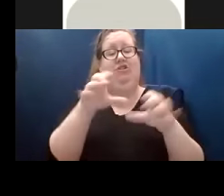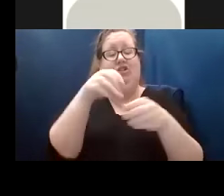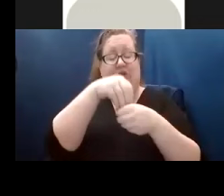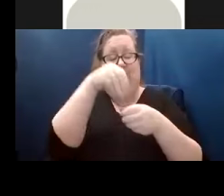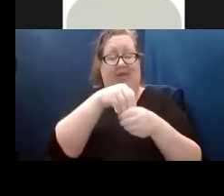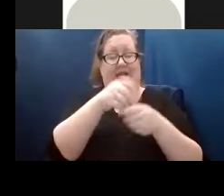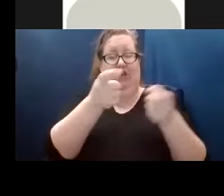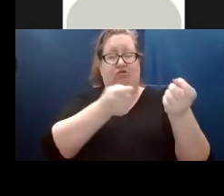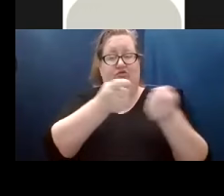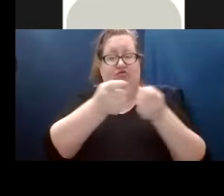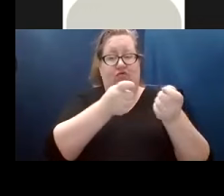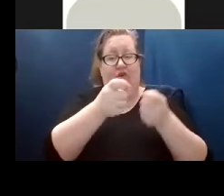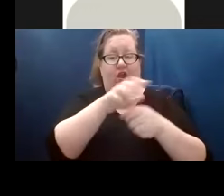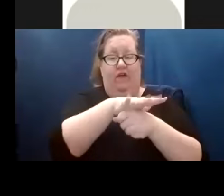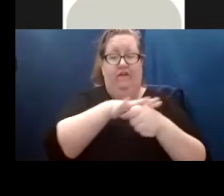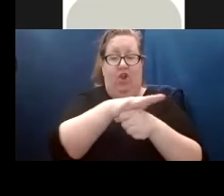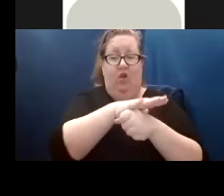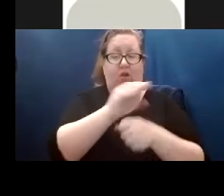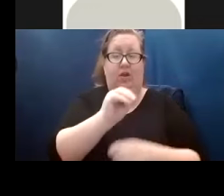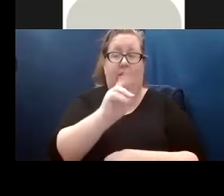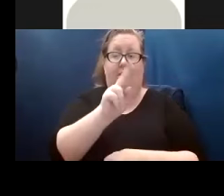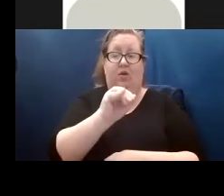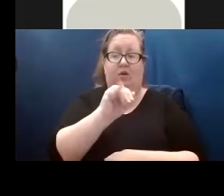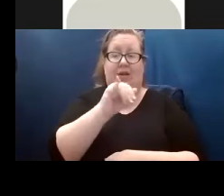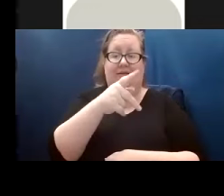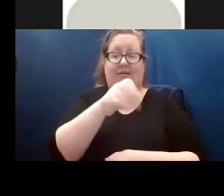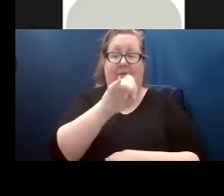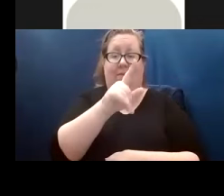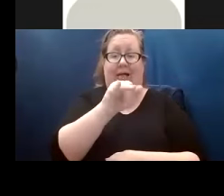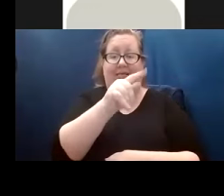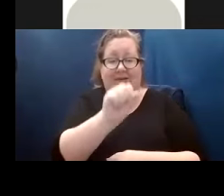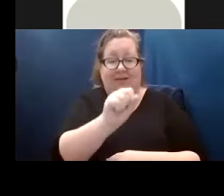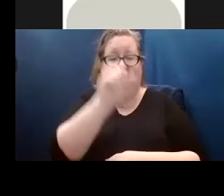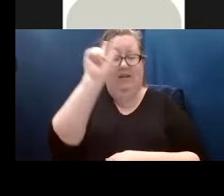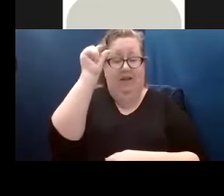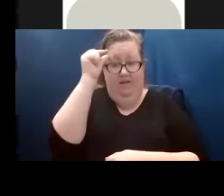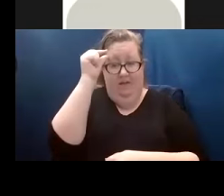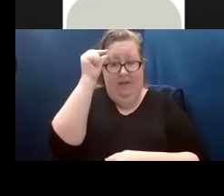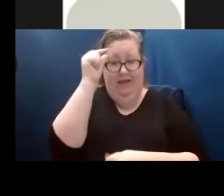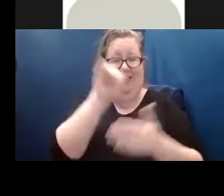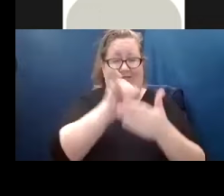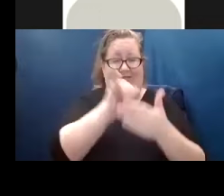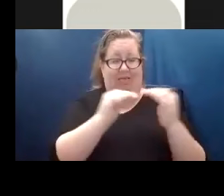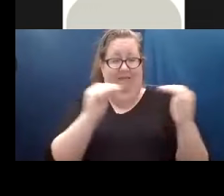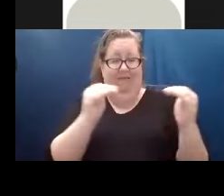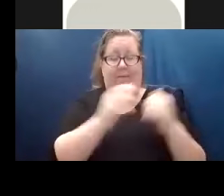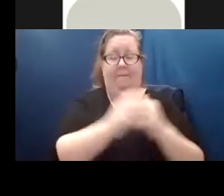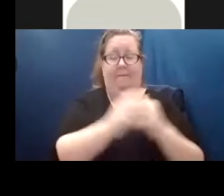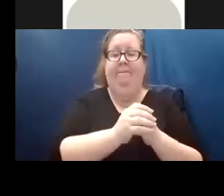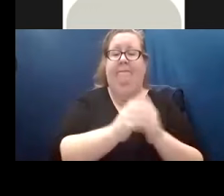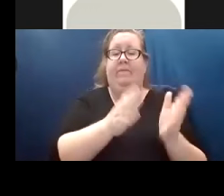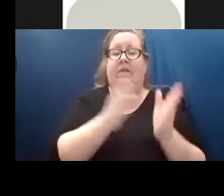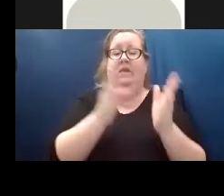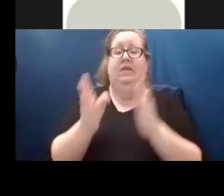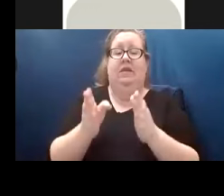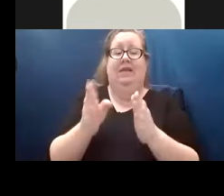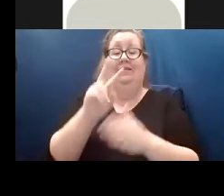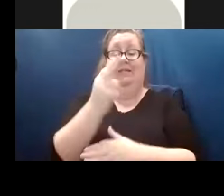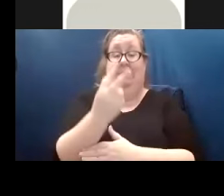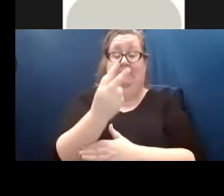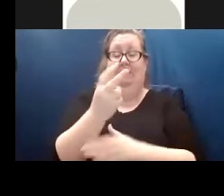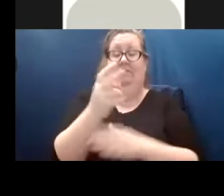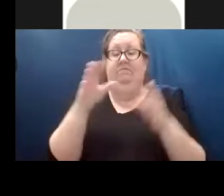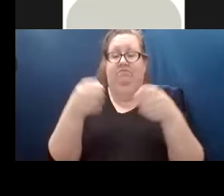of local municipalities, local governments, that can be implemented at that scale. Scenario 2 is looking